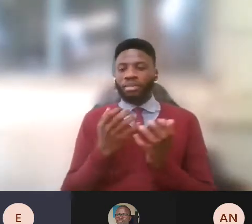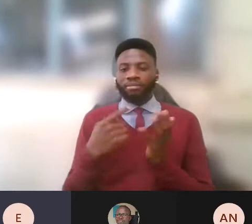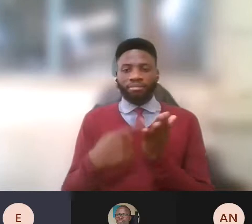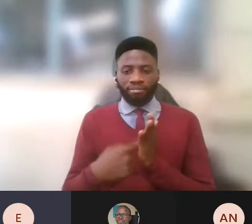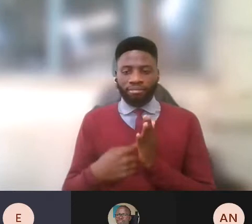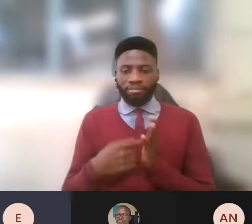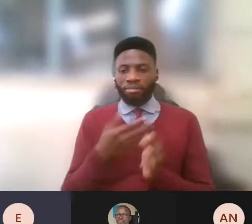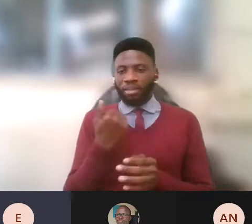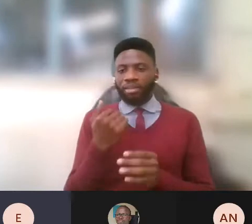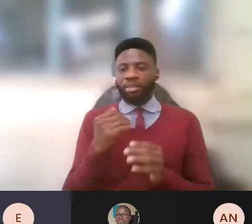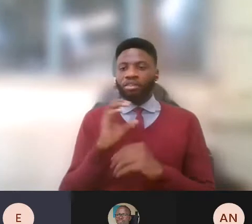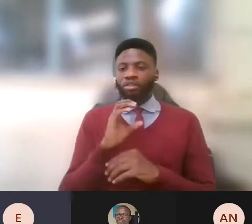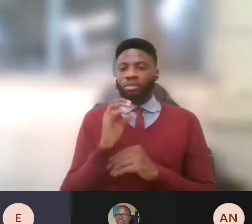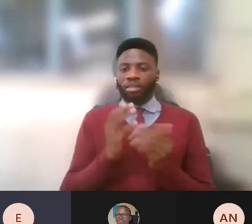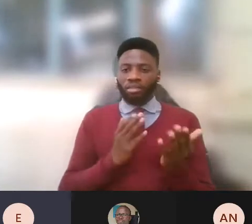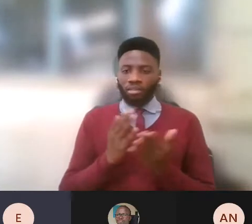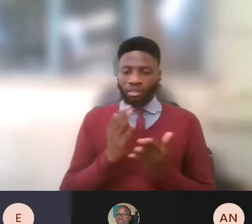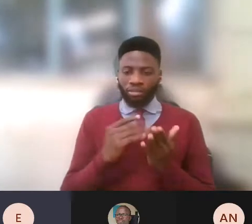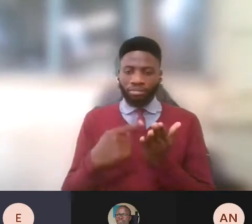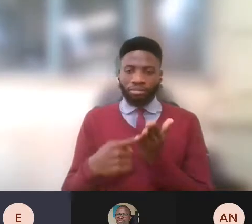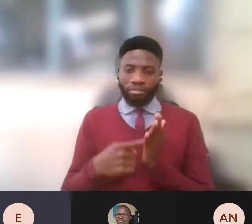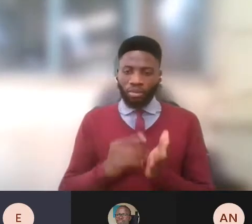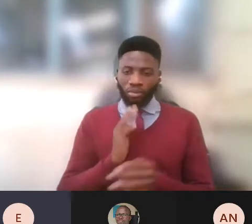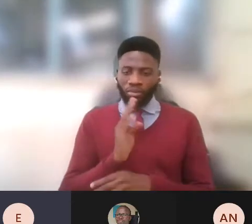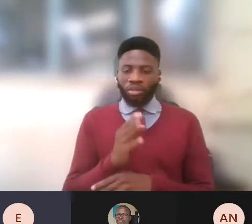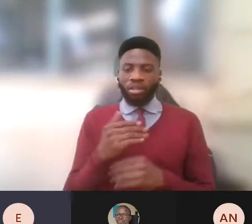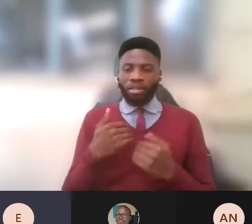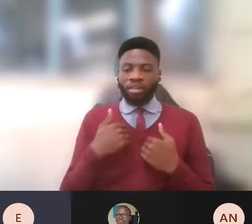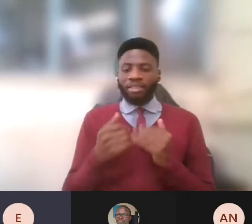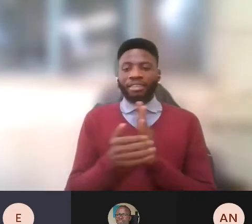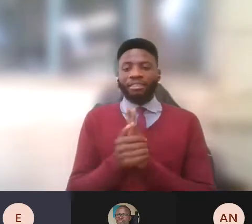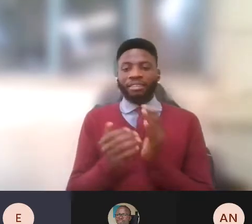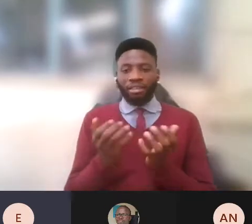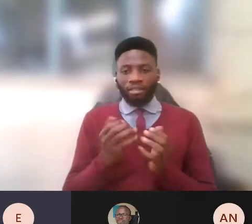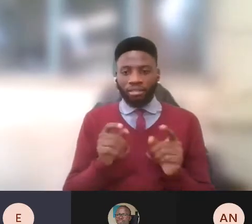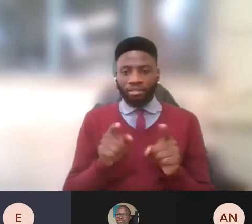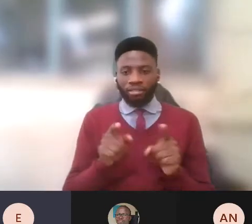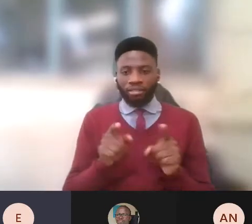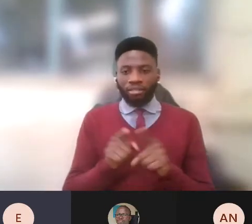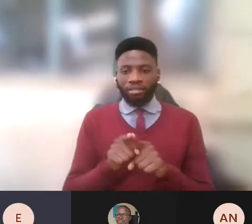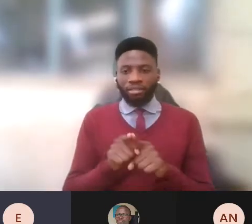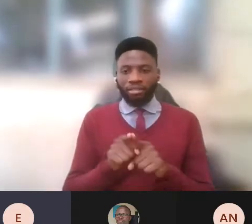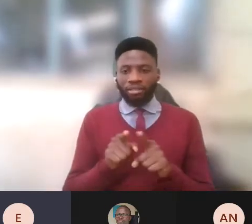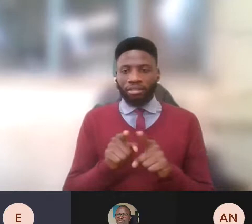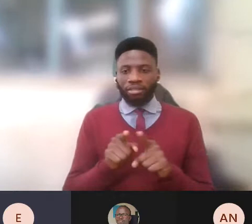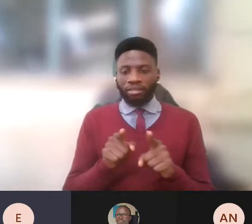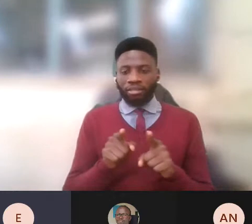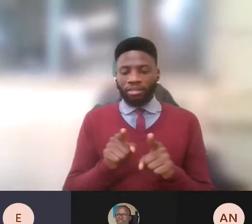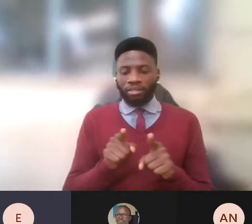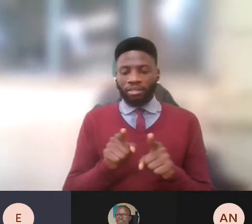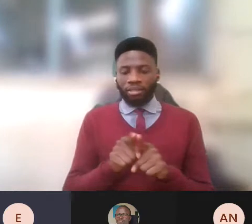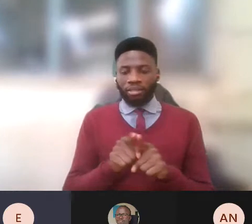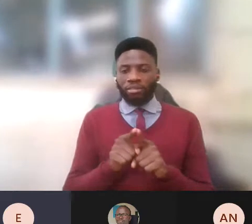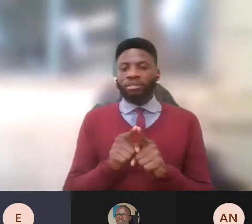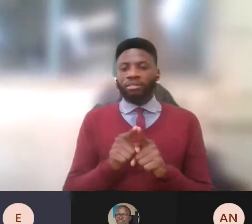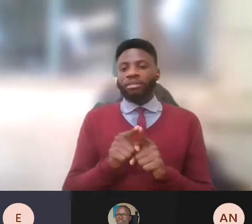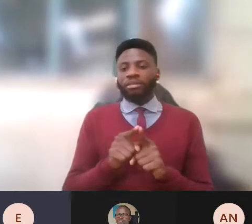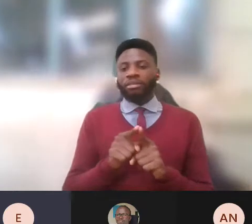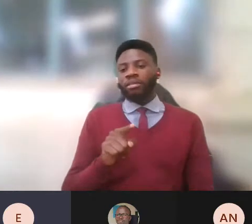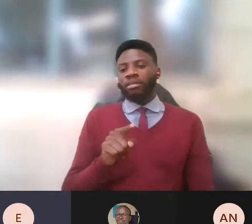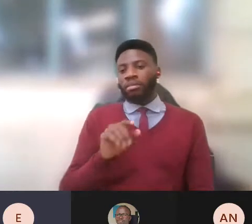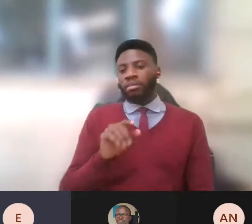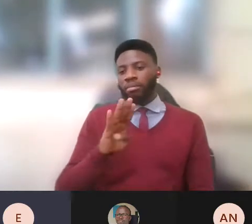good and making sure that we are focused on doing the right thing and not settling until we get those things right. These